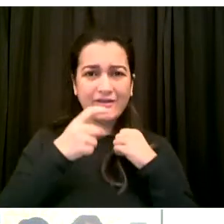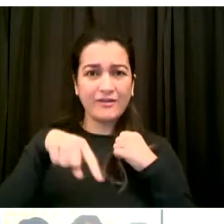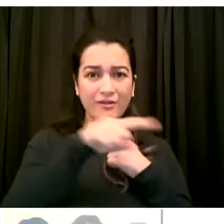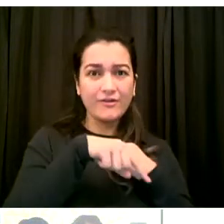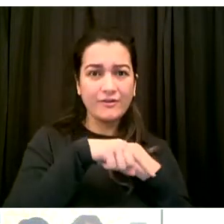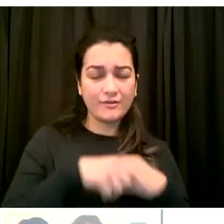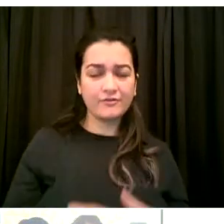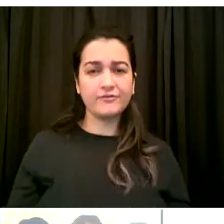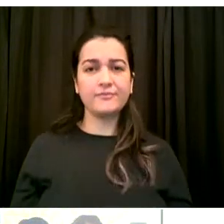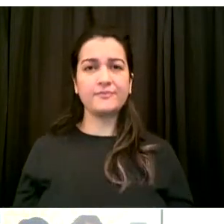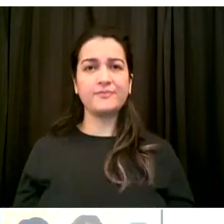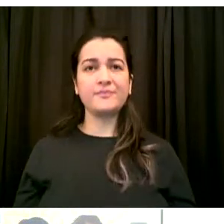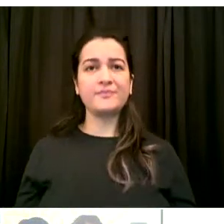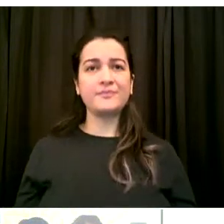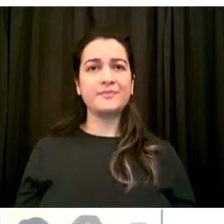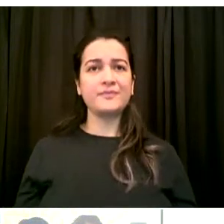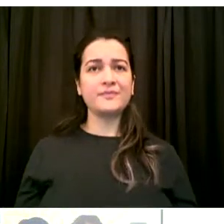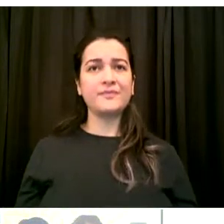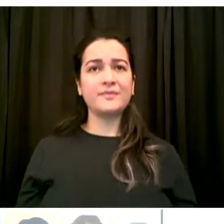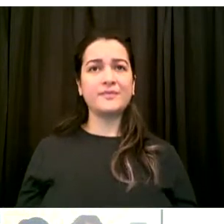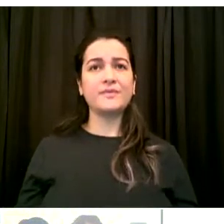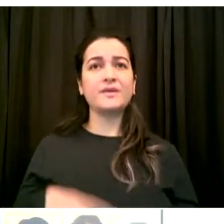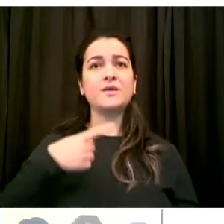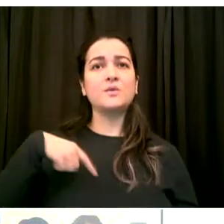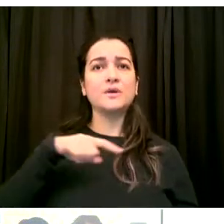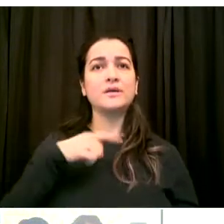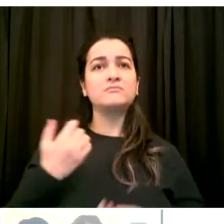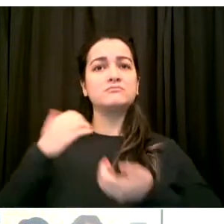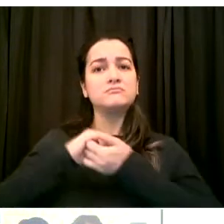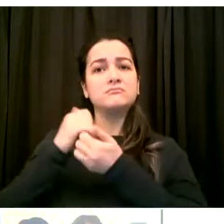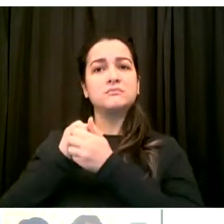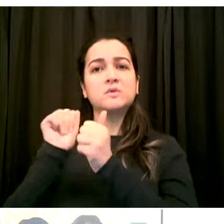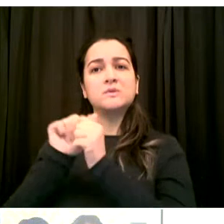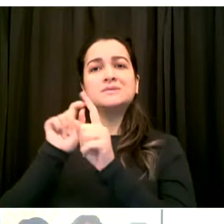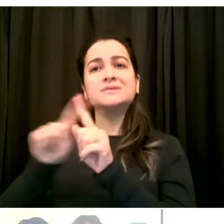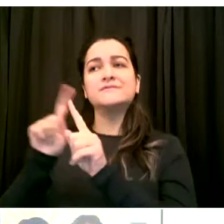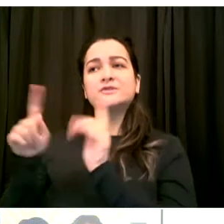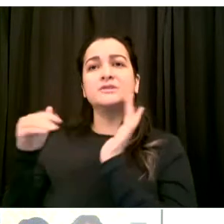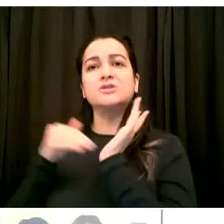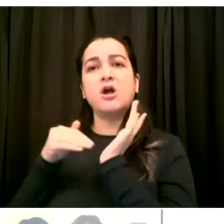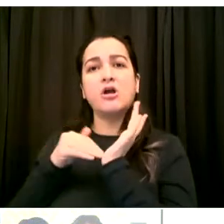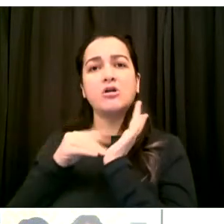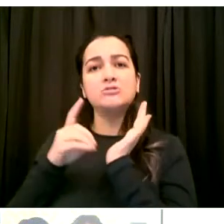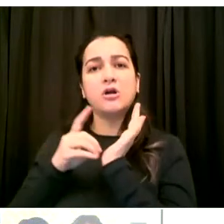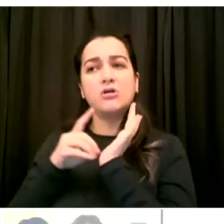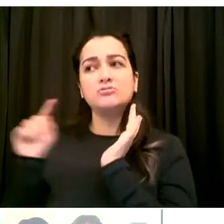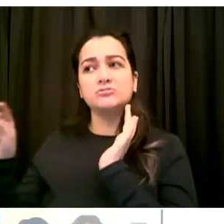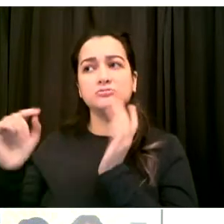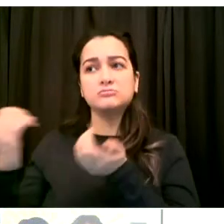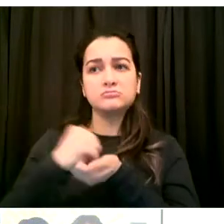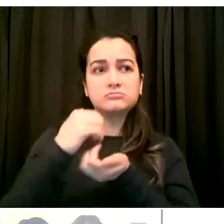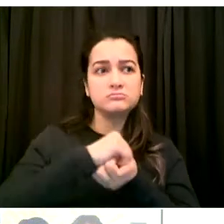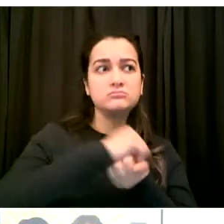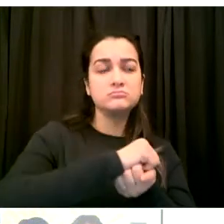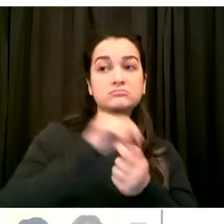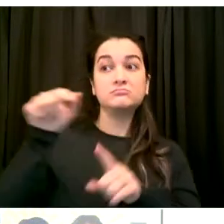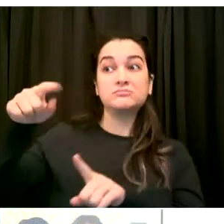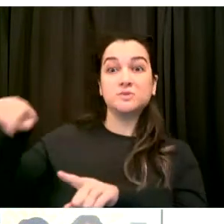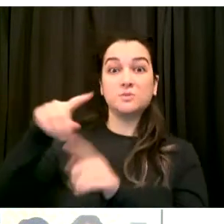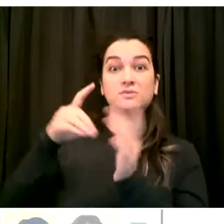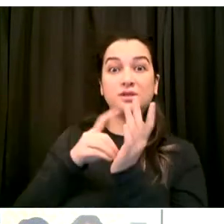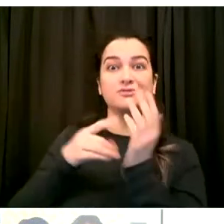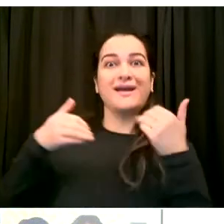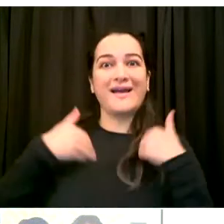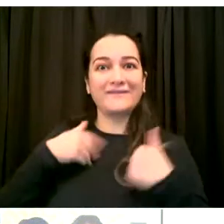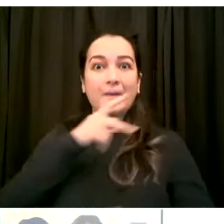to reach out to their older patients because we know many of our seniors trust their family doctors, they trust the clinics that they've